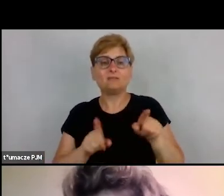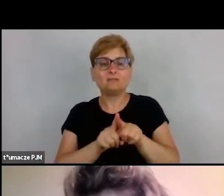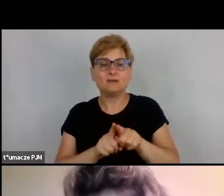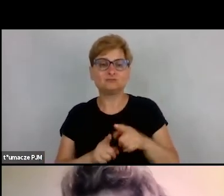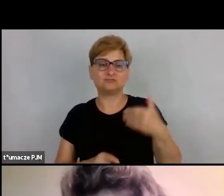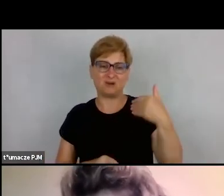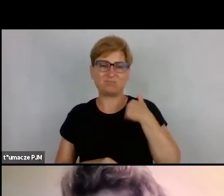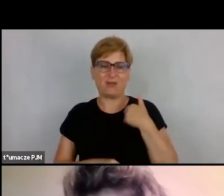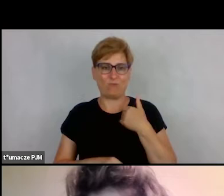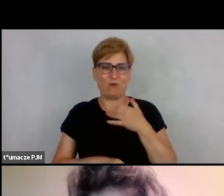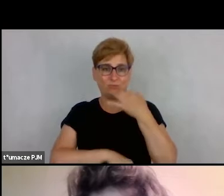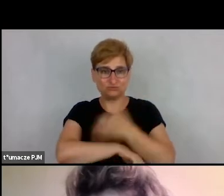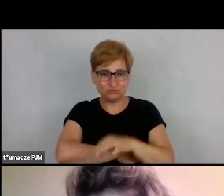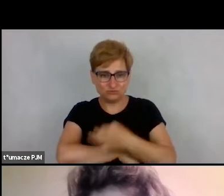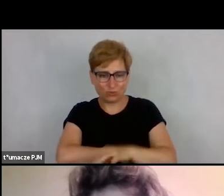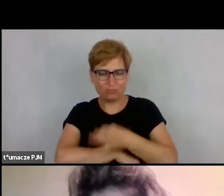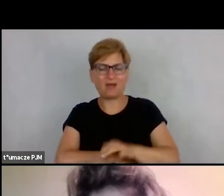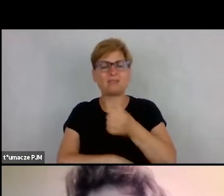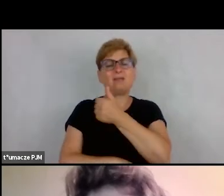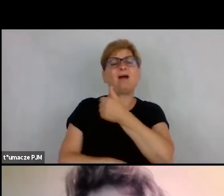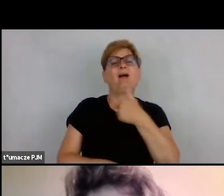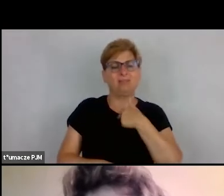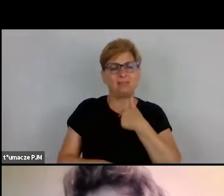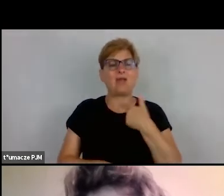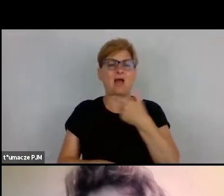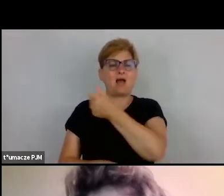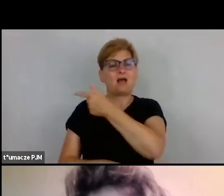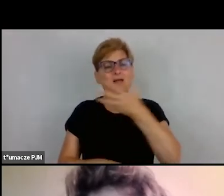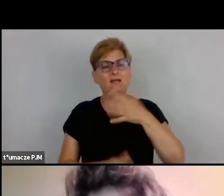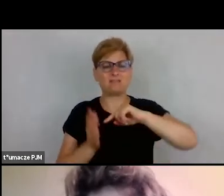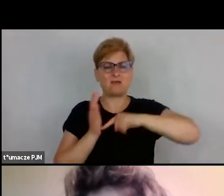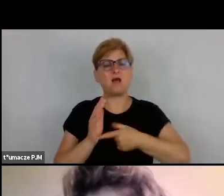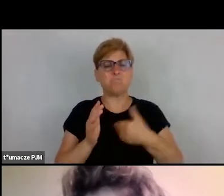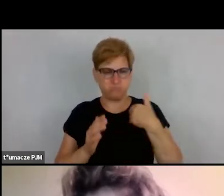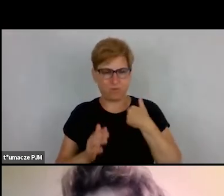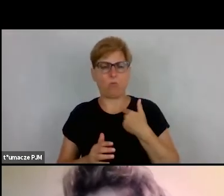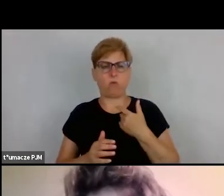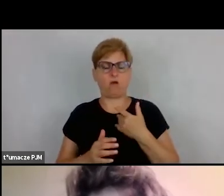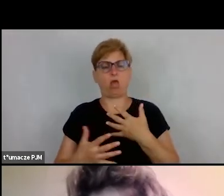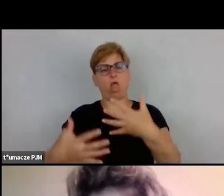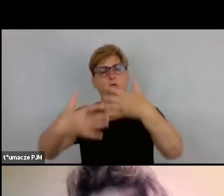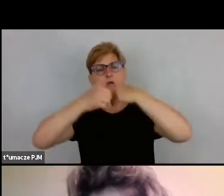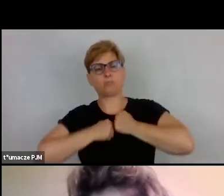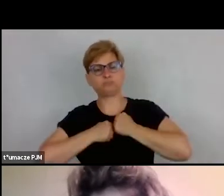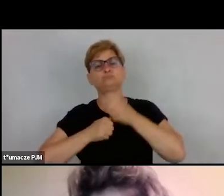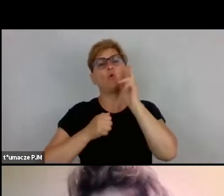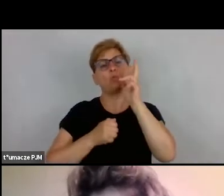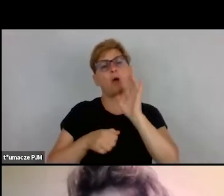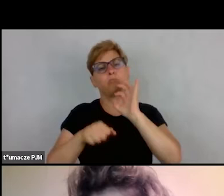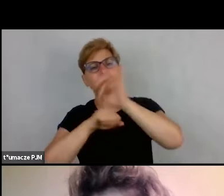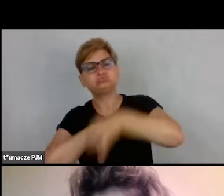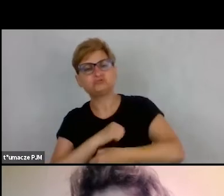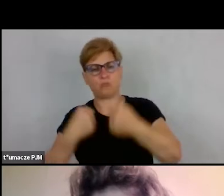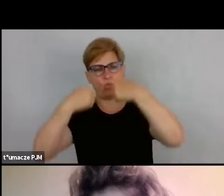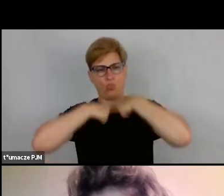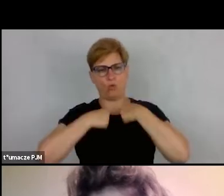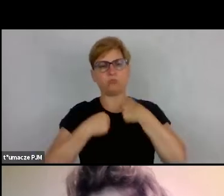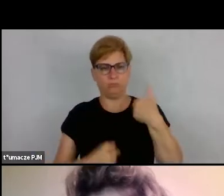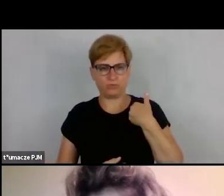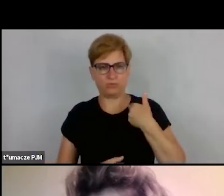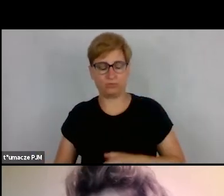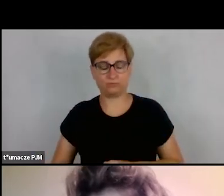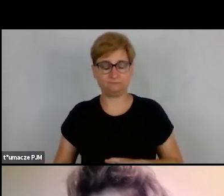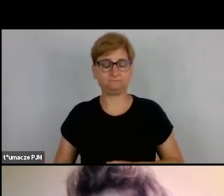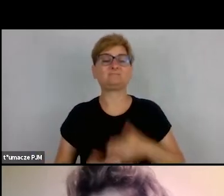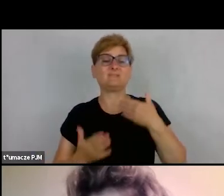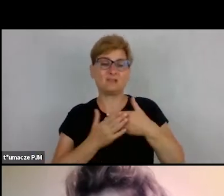anticipate that. And so I became really intrigued by violence. I was